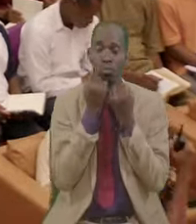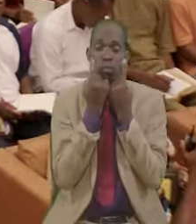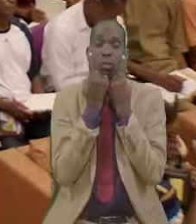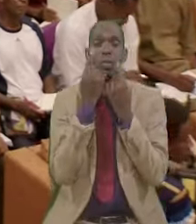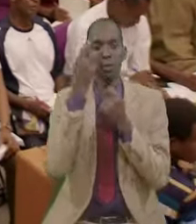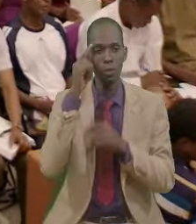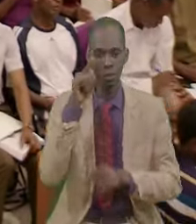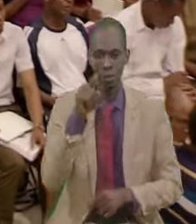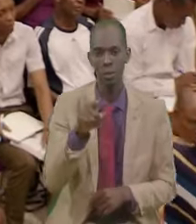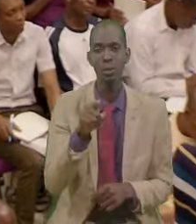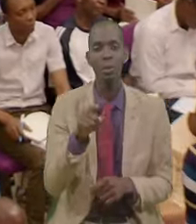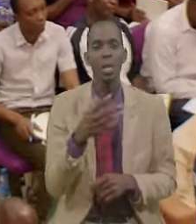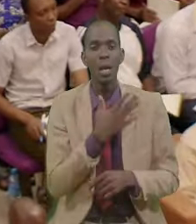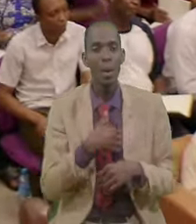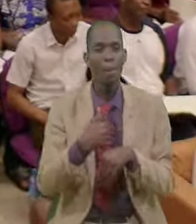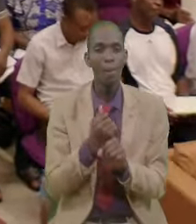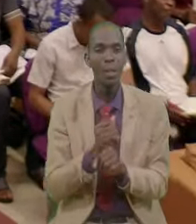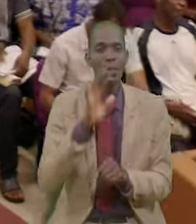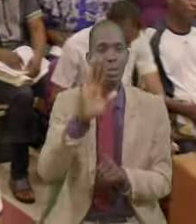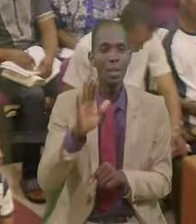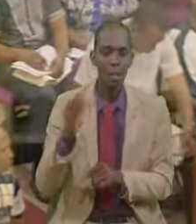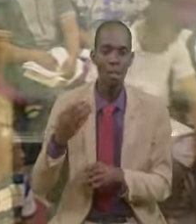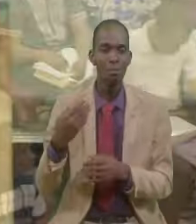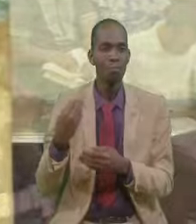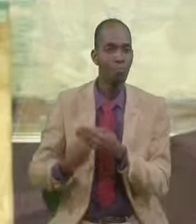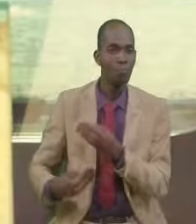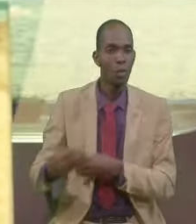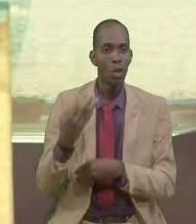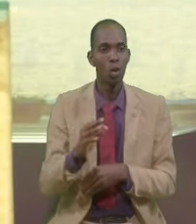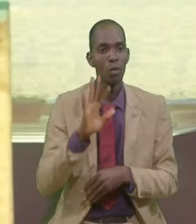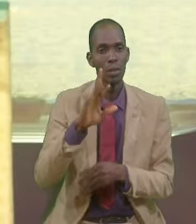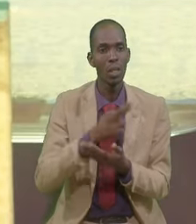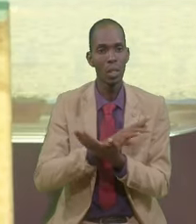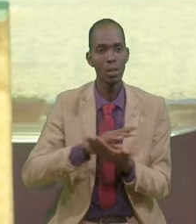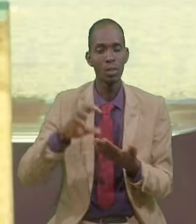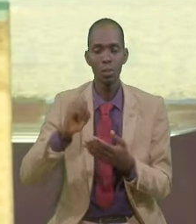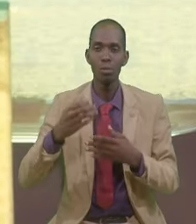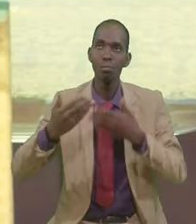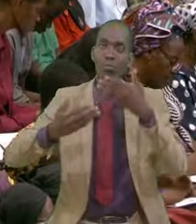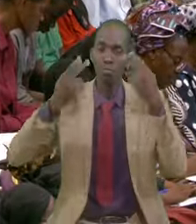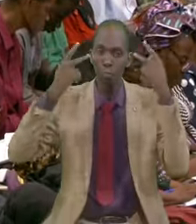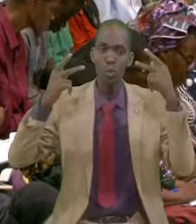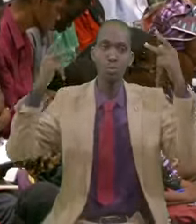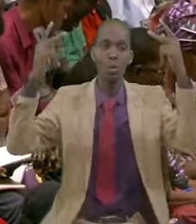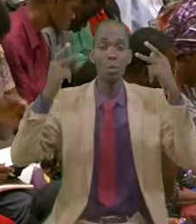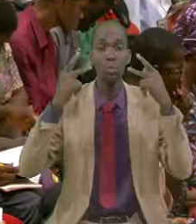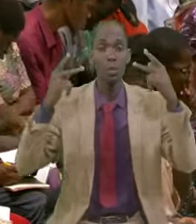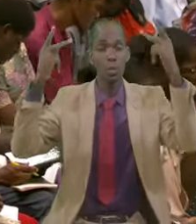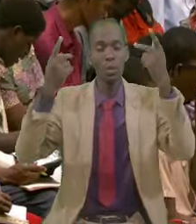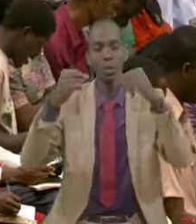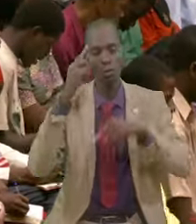thee. And make thy habitation, the habitation of the righteous, prosperous. Prosperity has